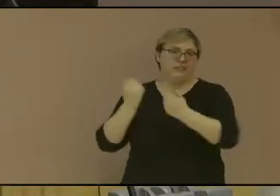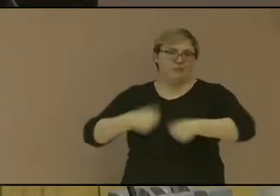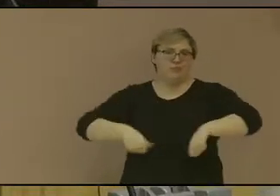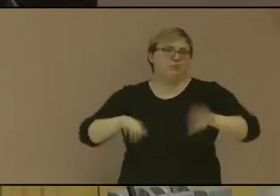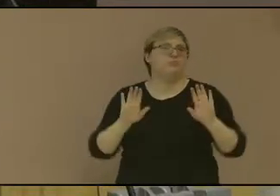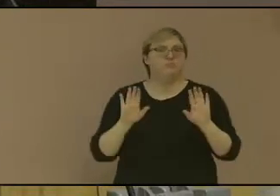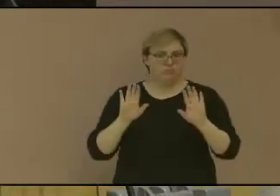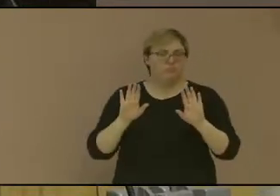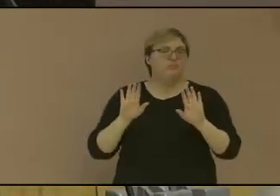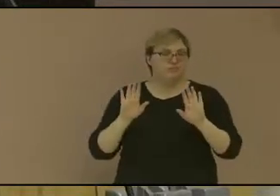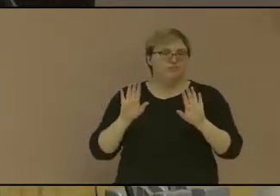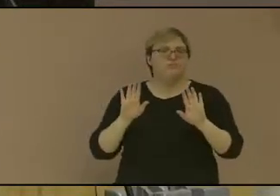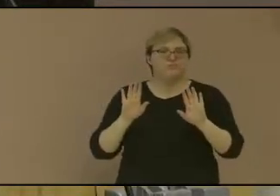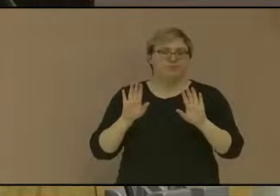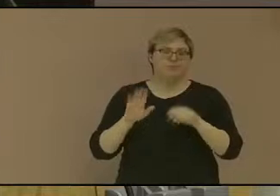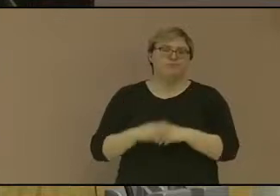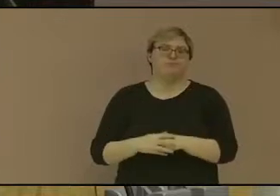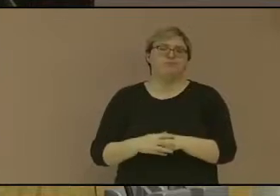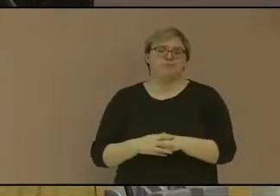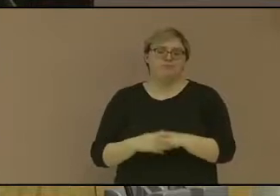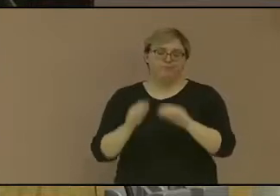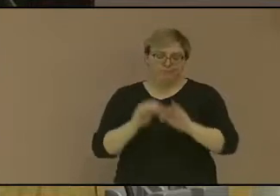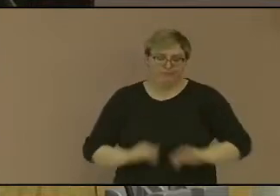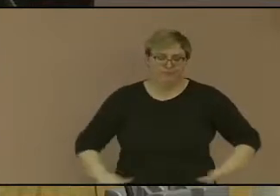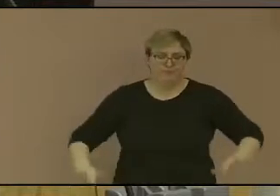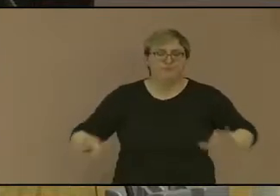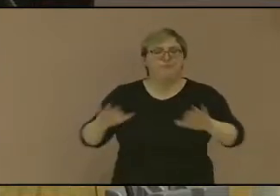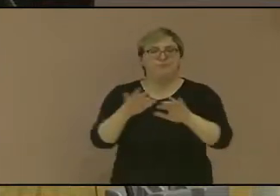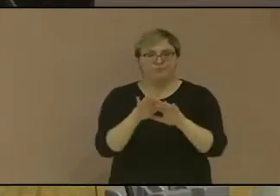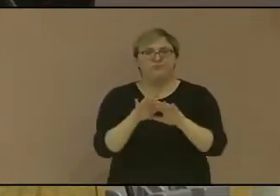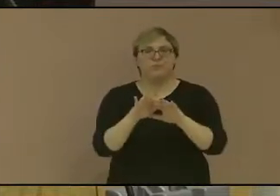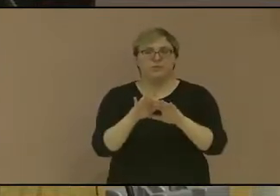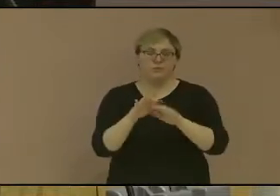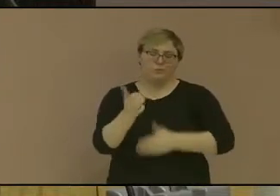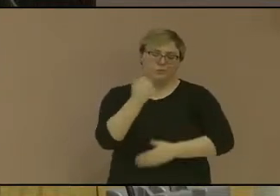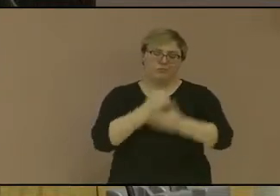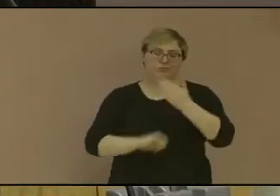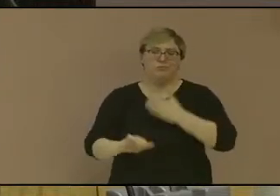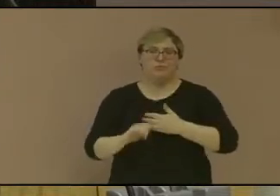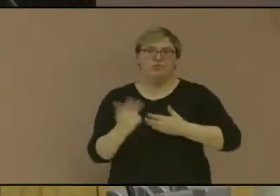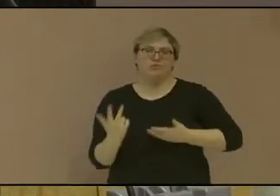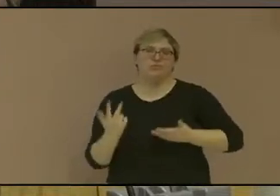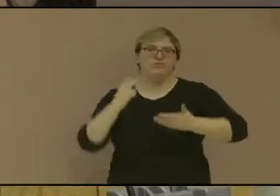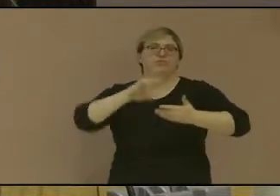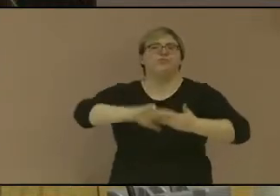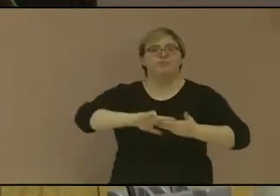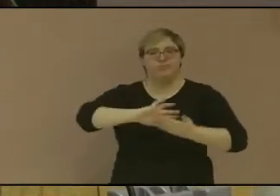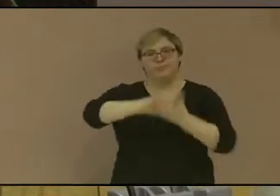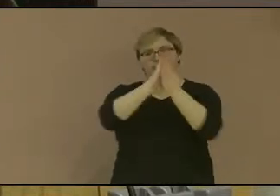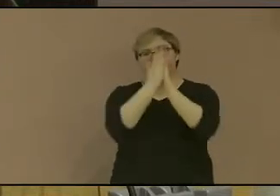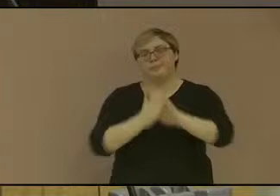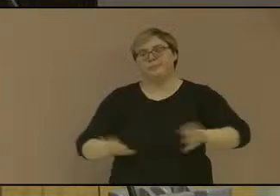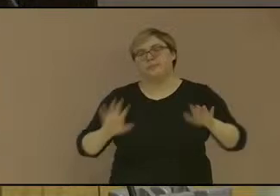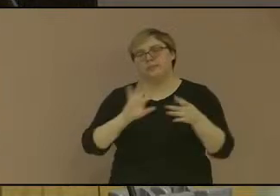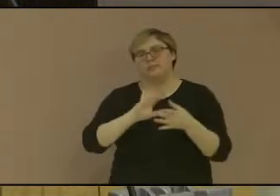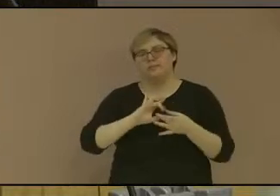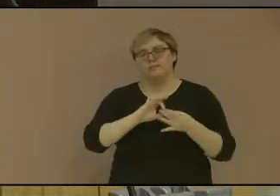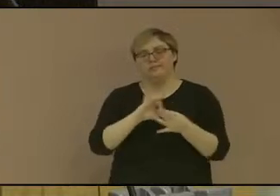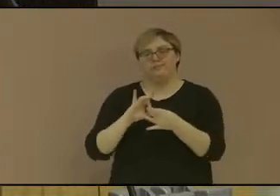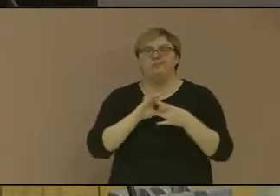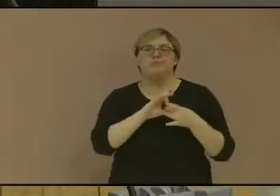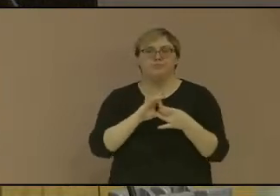Mi'kmaq people, the territory which is subject to the peace and friendship treaties, the first of which was signed